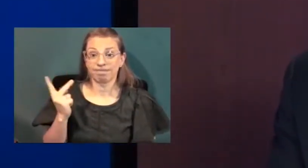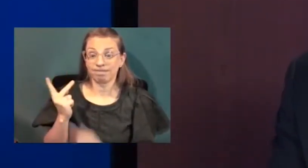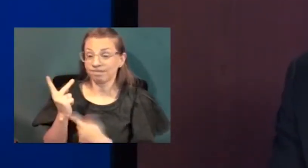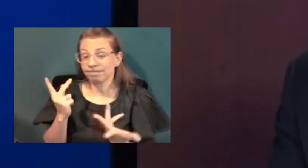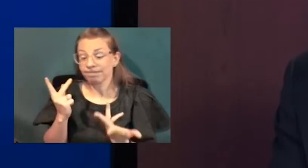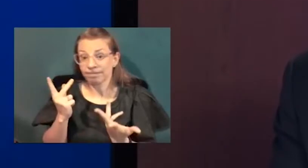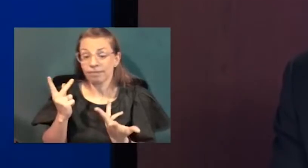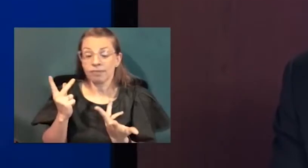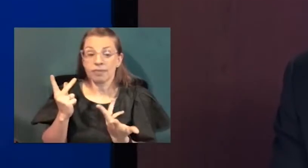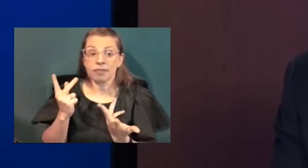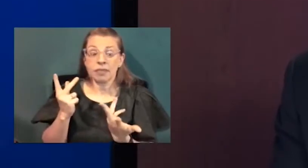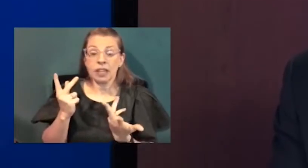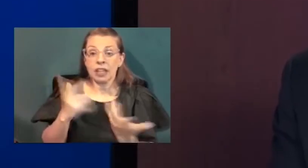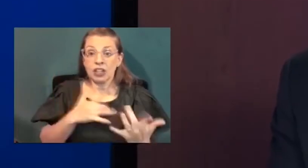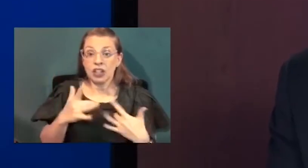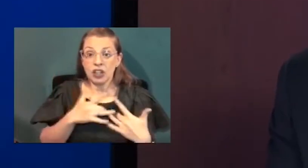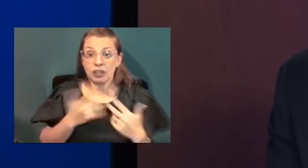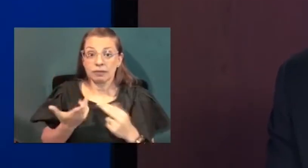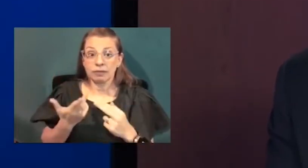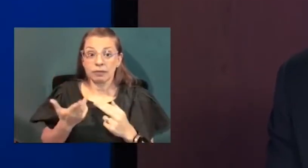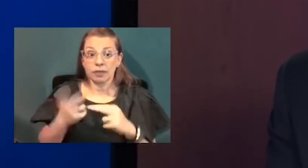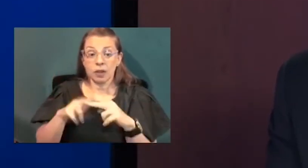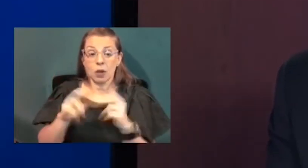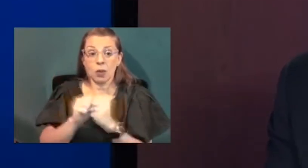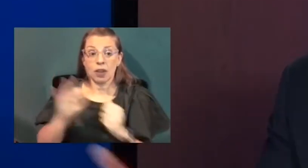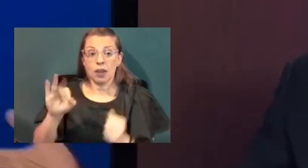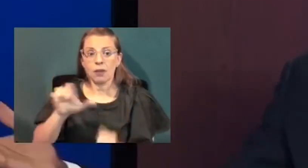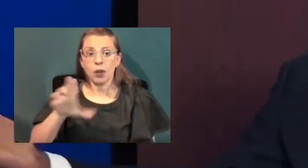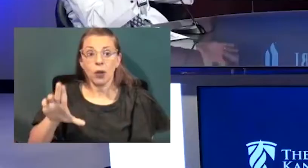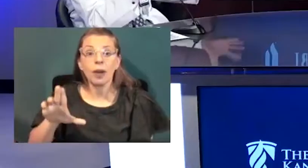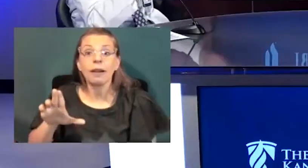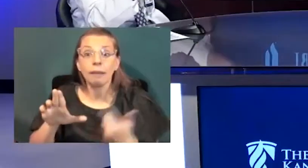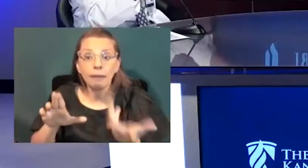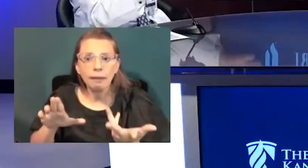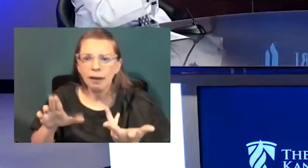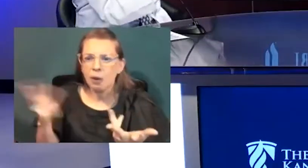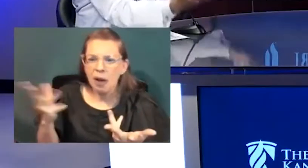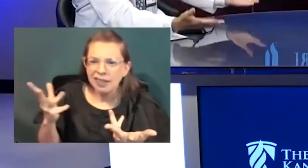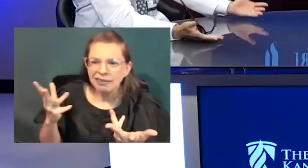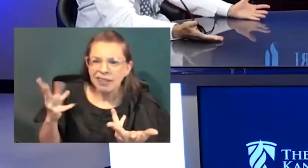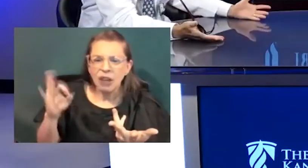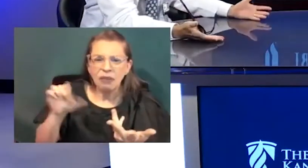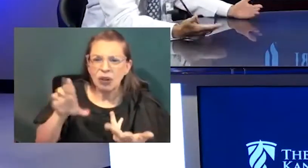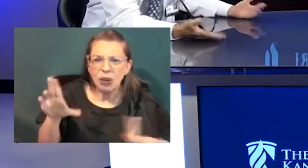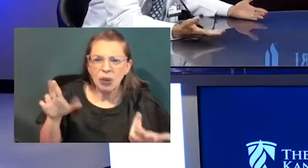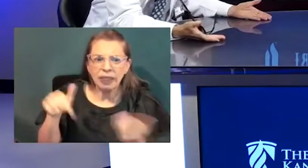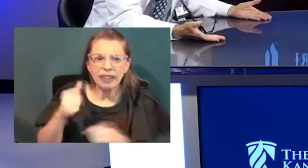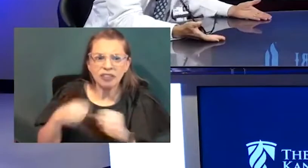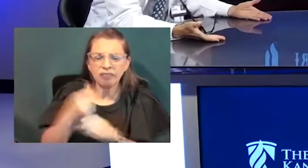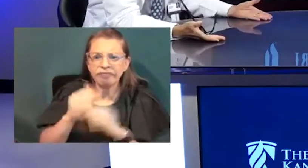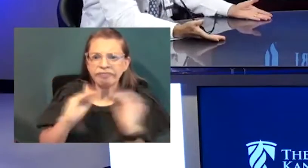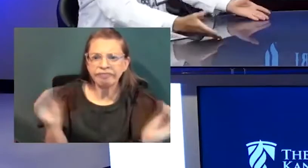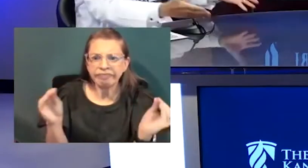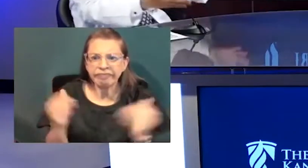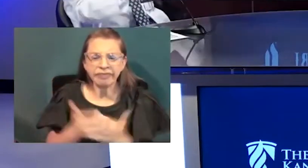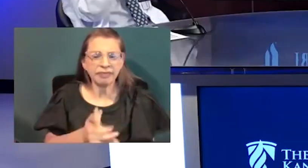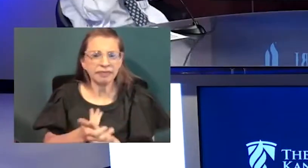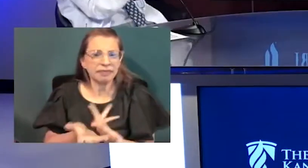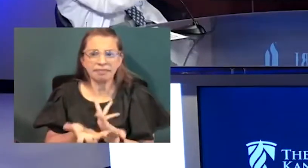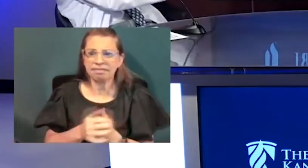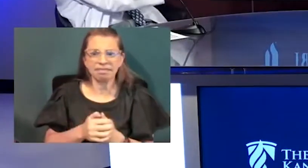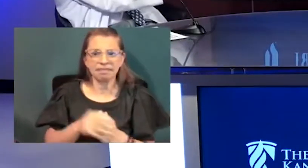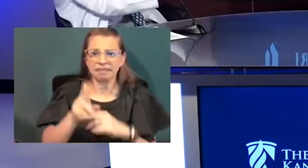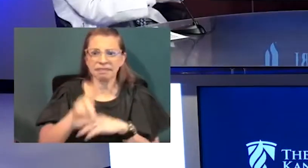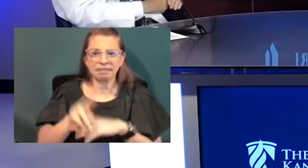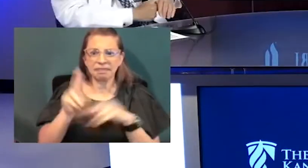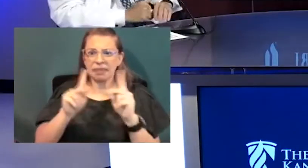et cetera. And wait, what influenza? This year, right, because of all the things that are in place, we don't see influenza. That's exactly so, right. So there